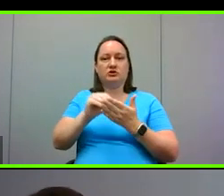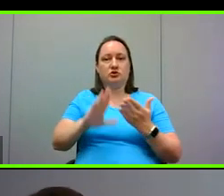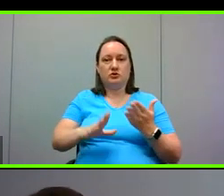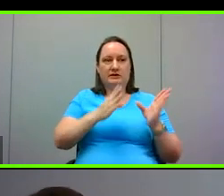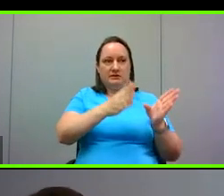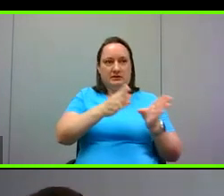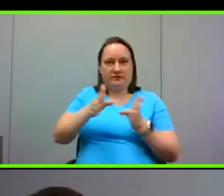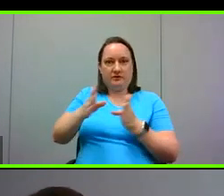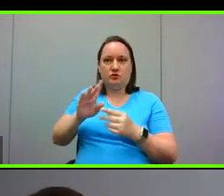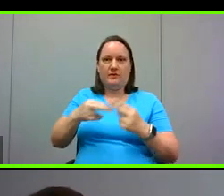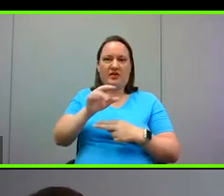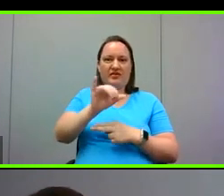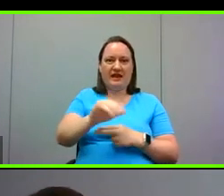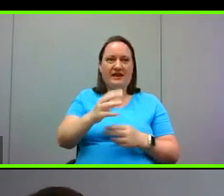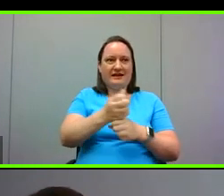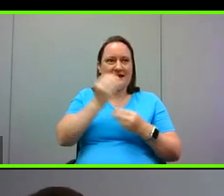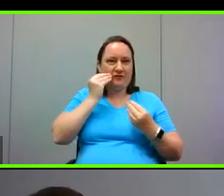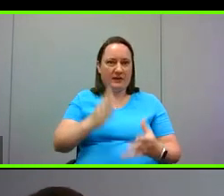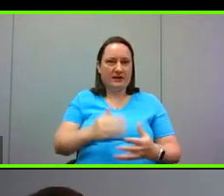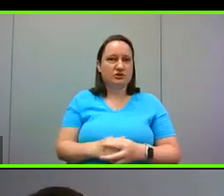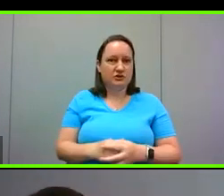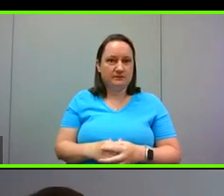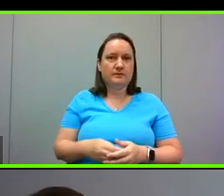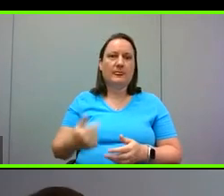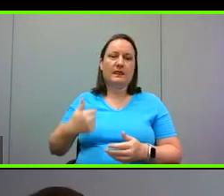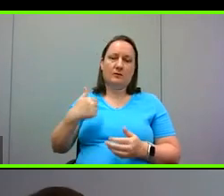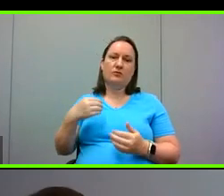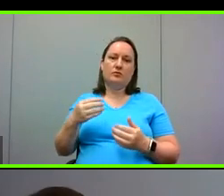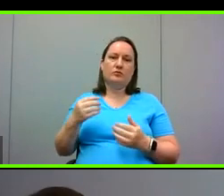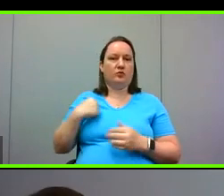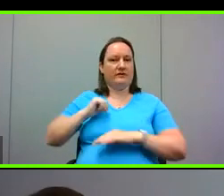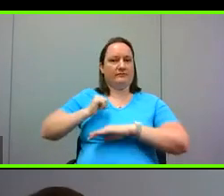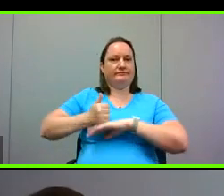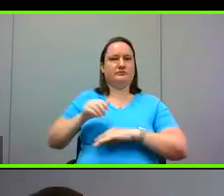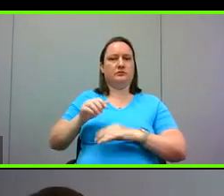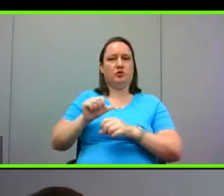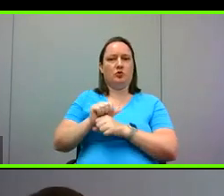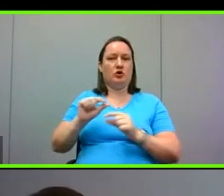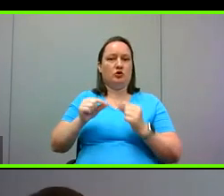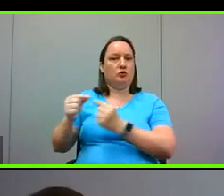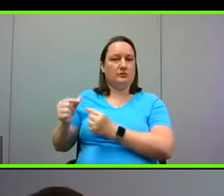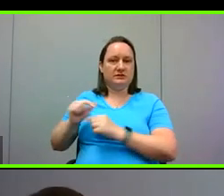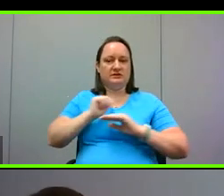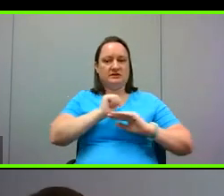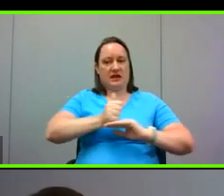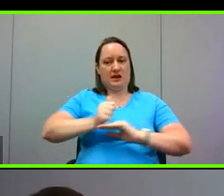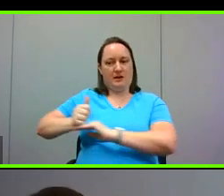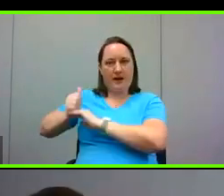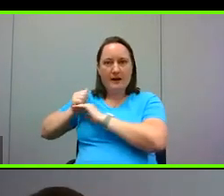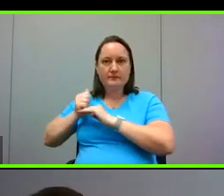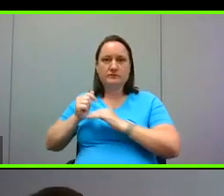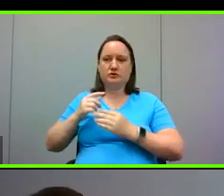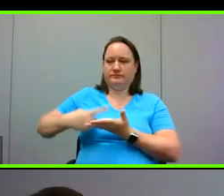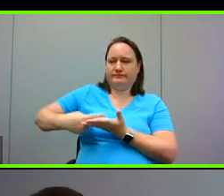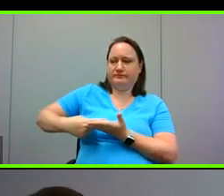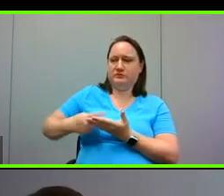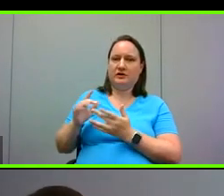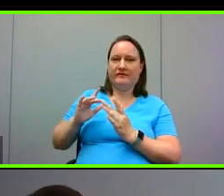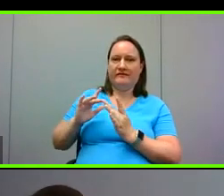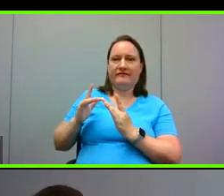can plan. And as Dee Dee mentioned, we do have work groups going on talking about our virtual services for us, our